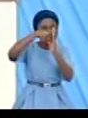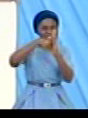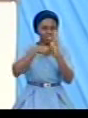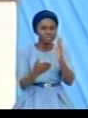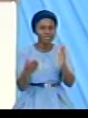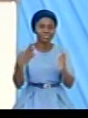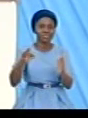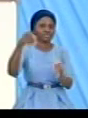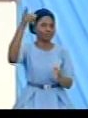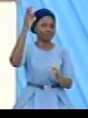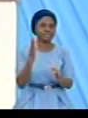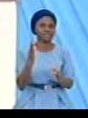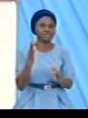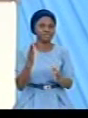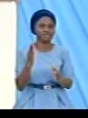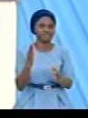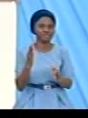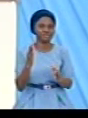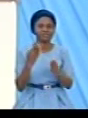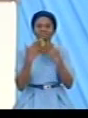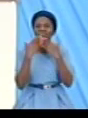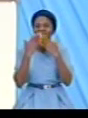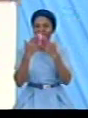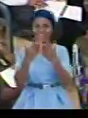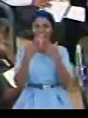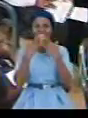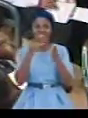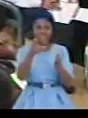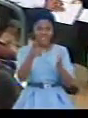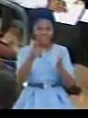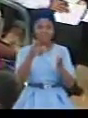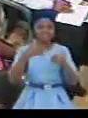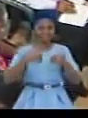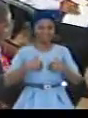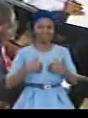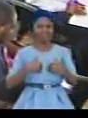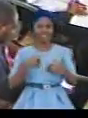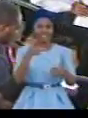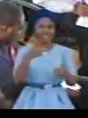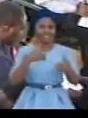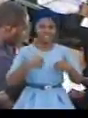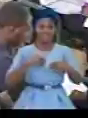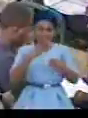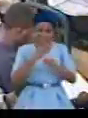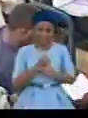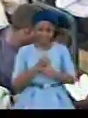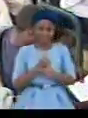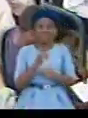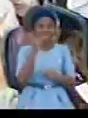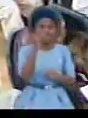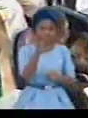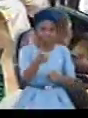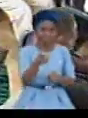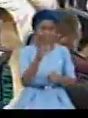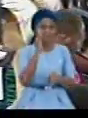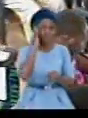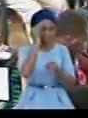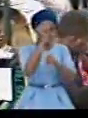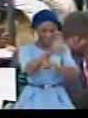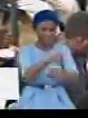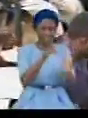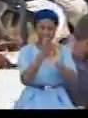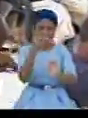God. Thank God you possess. Thank God you overcome. Thank